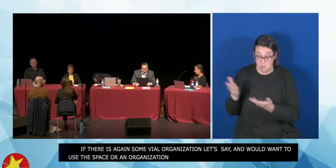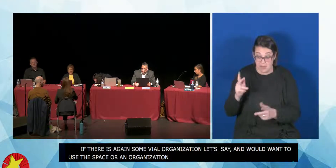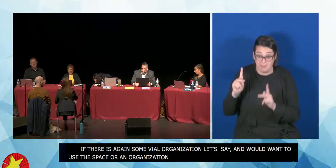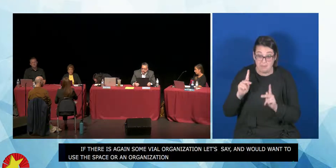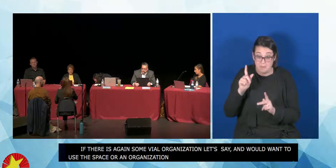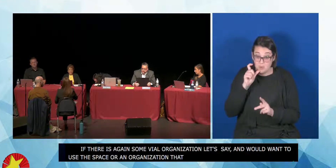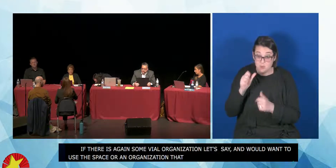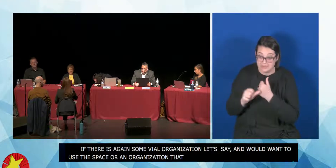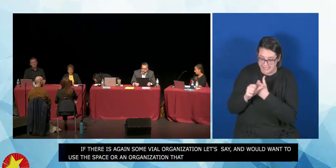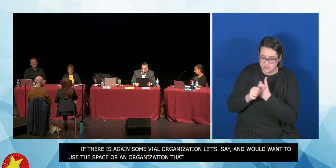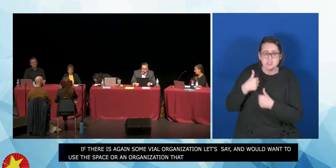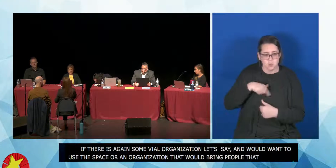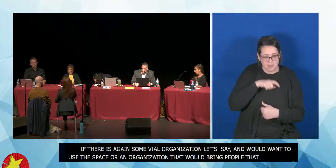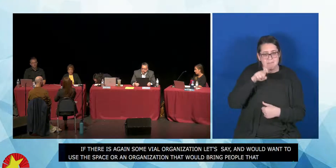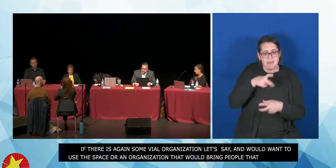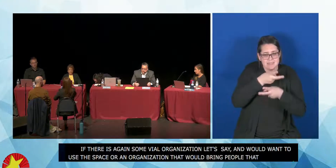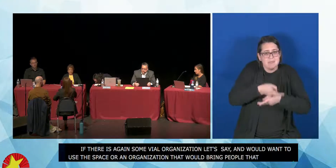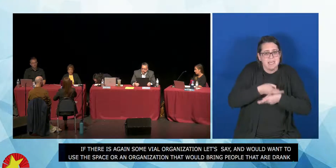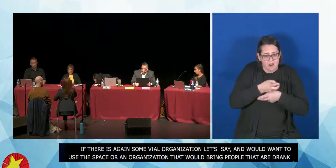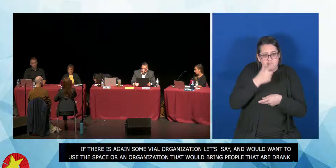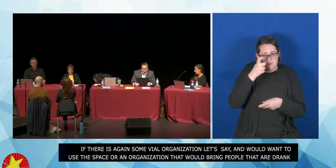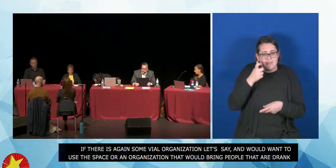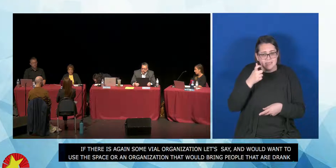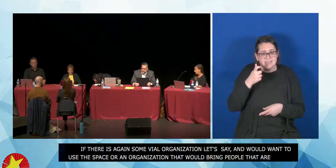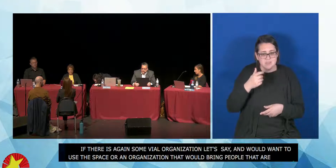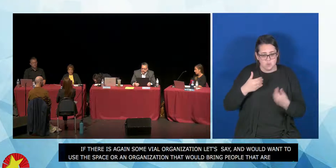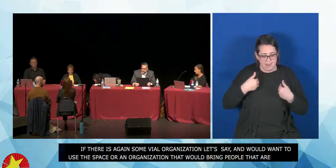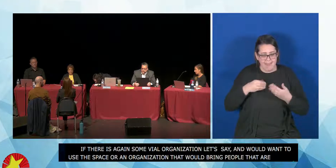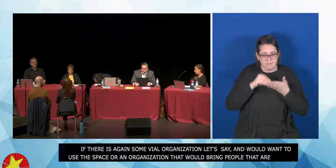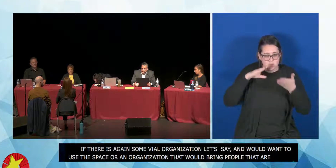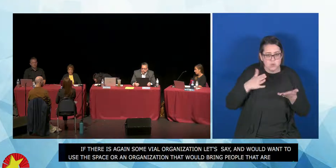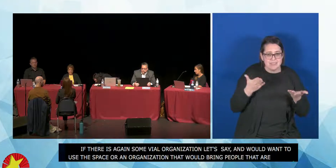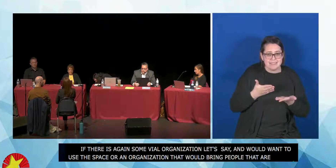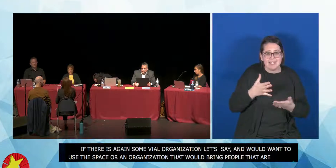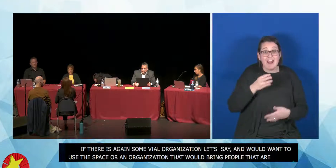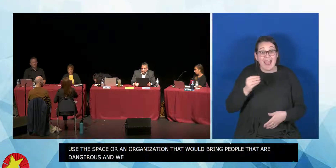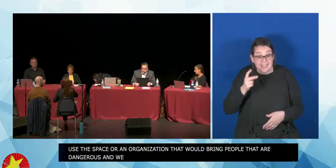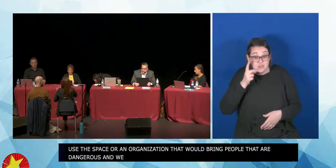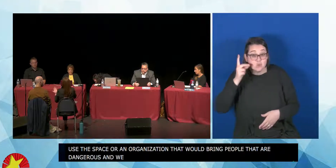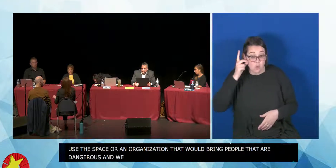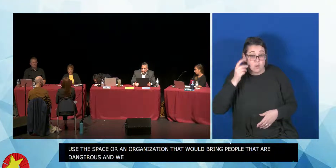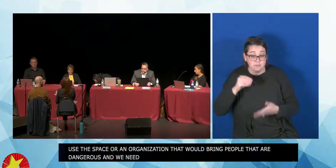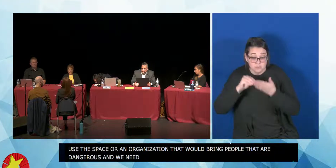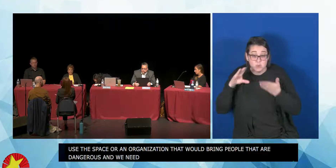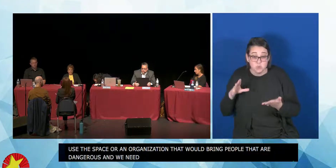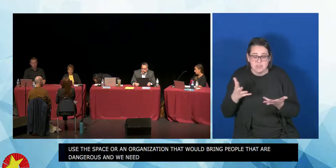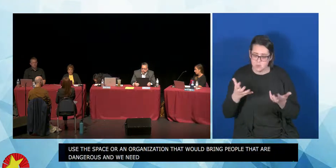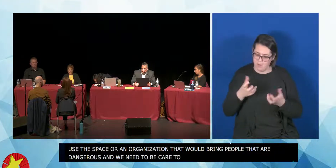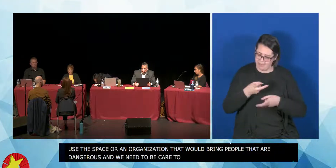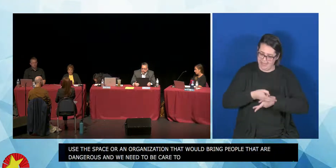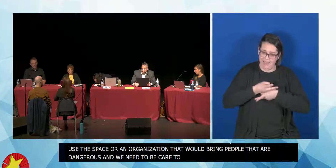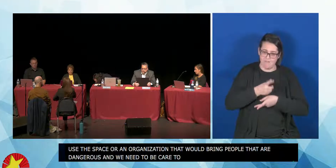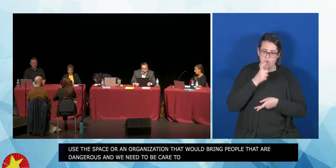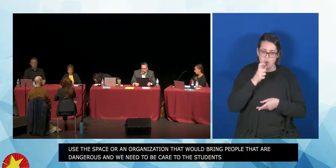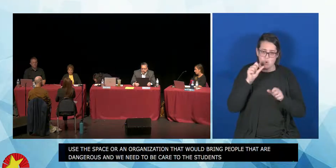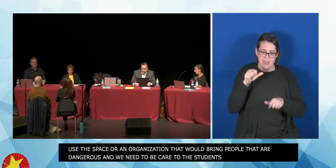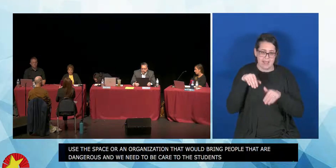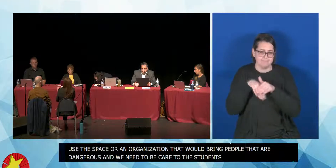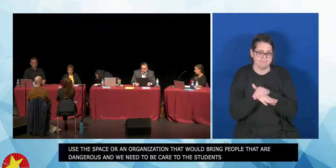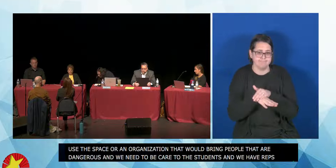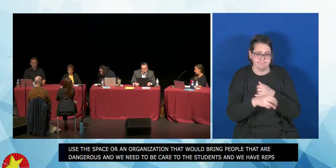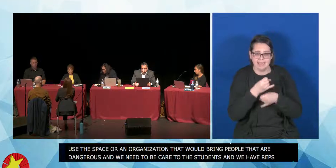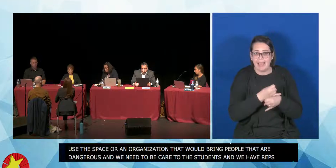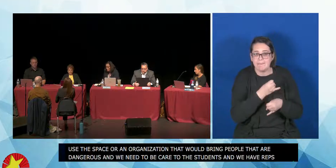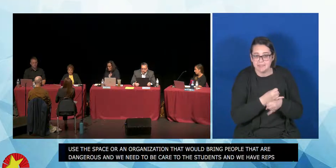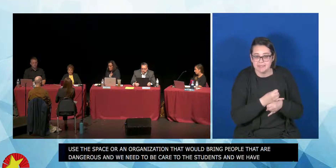care on this campus because we do have students and we have residential students, so we want to be careful with who comes onto campus.